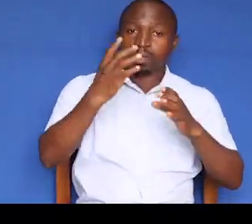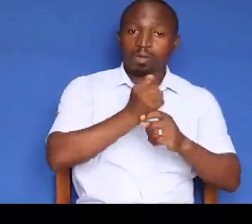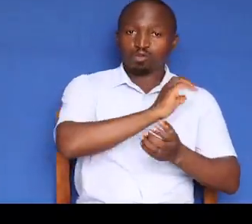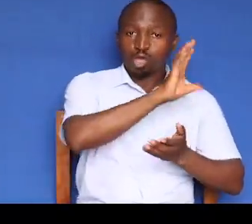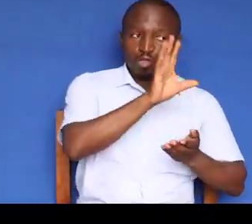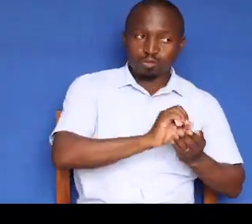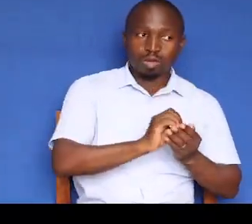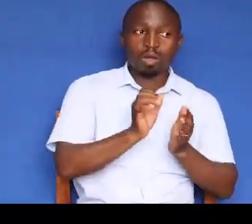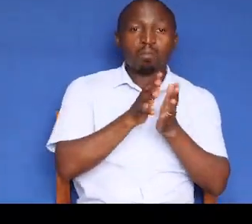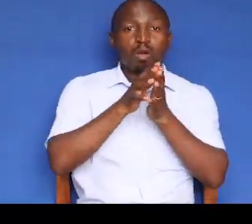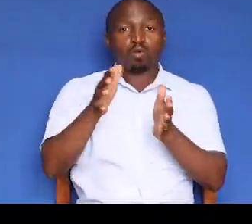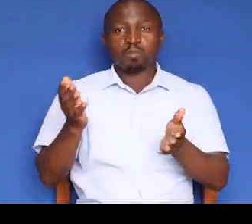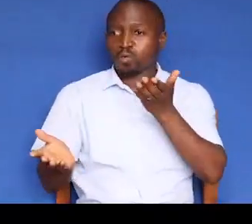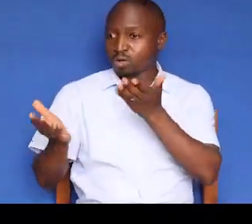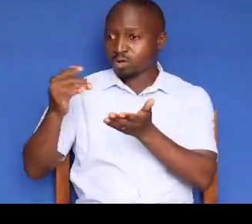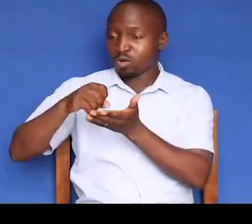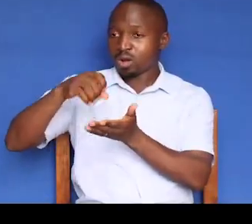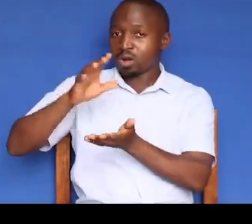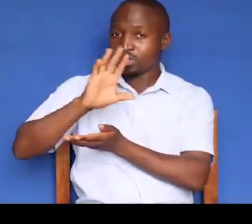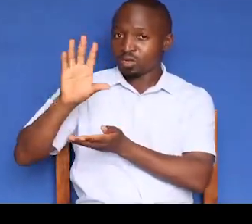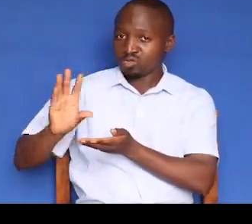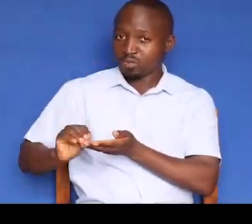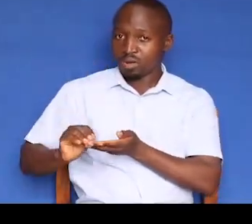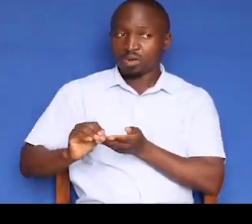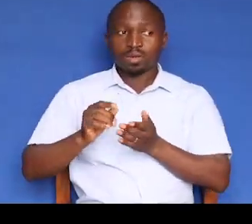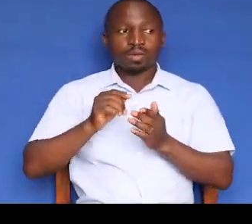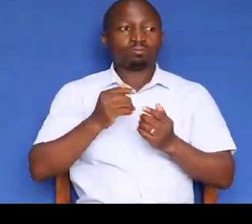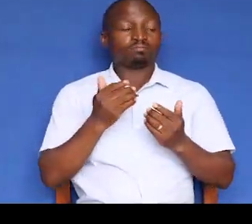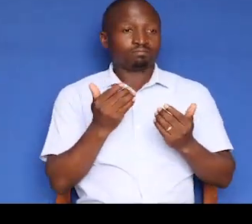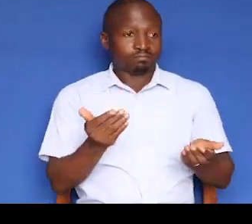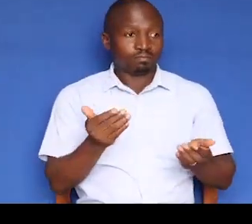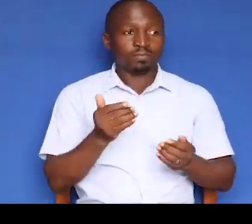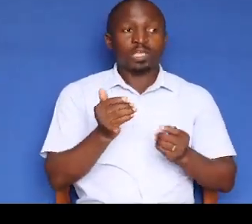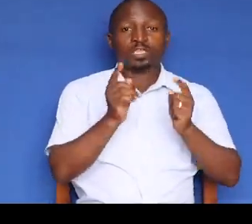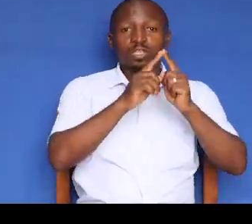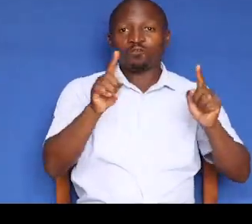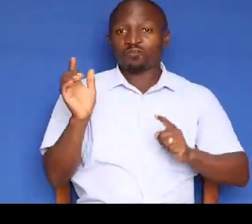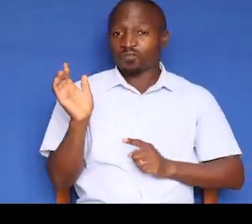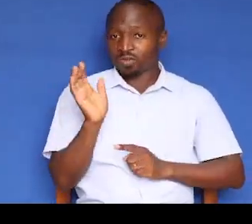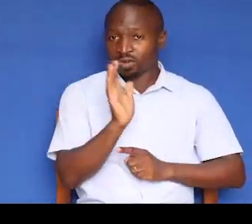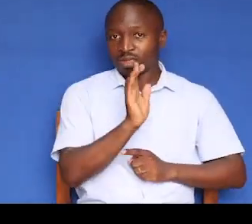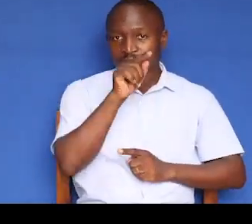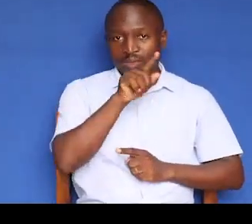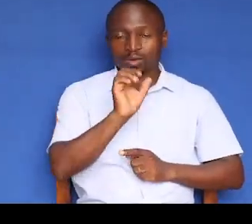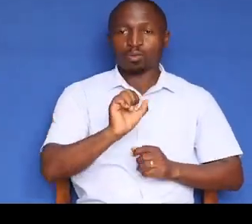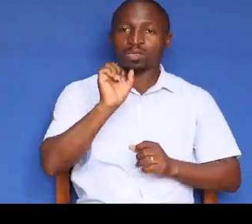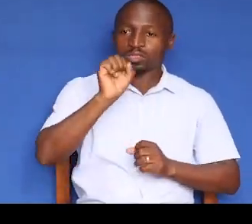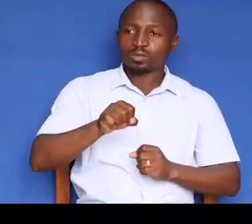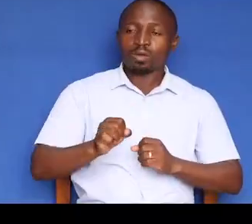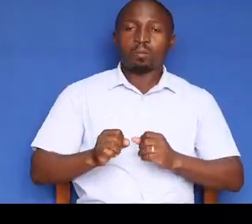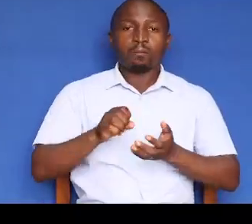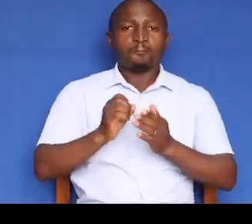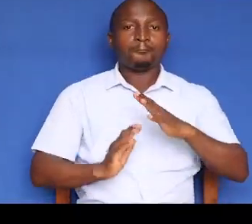is greater than total cost at a large extent, the difference will be maximum